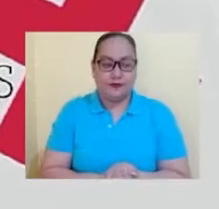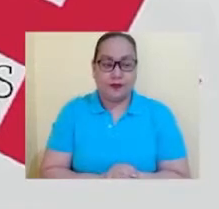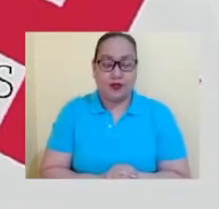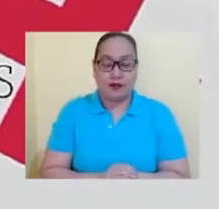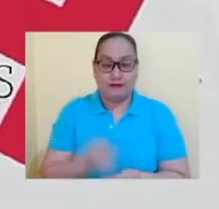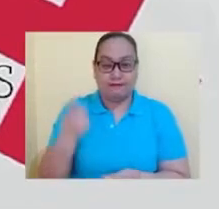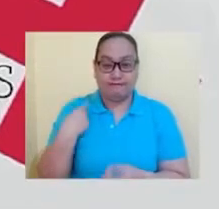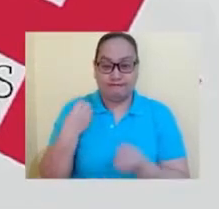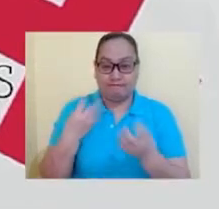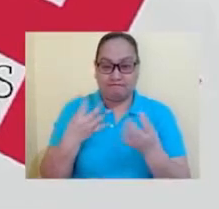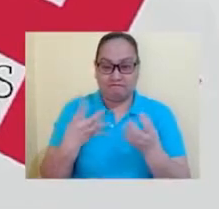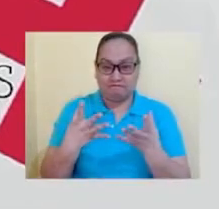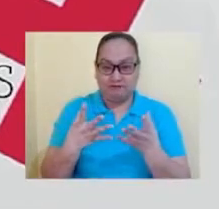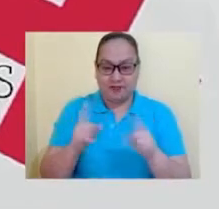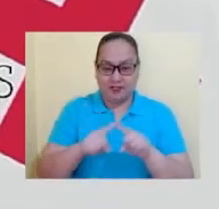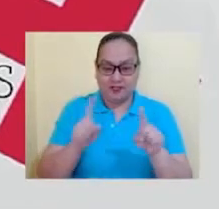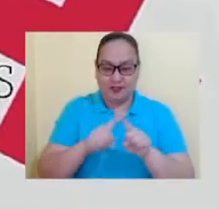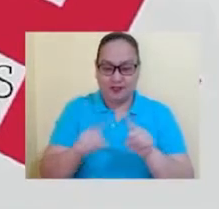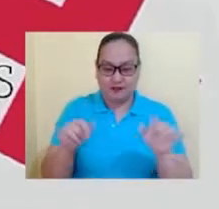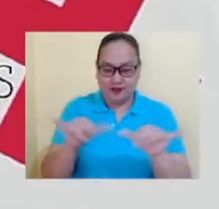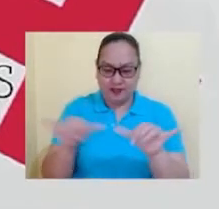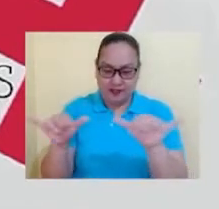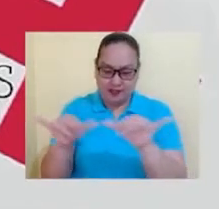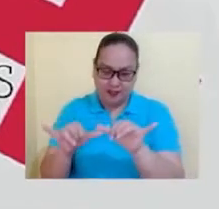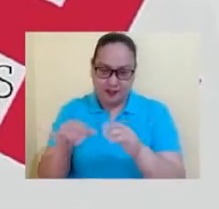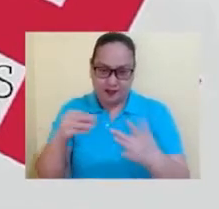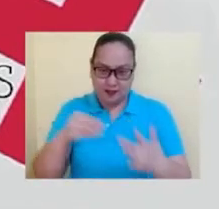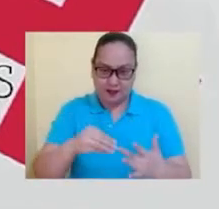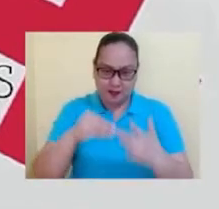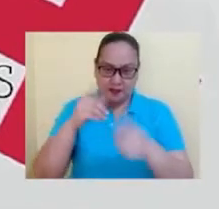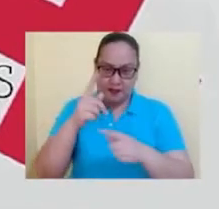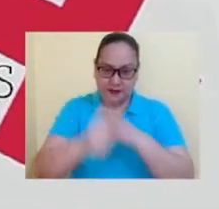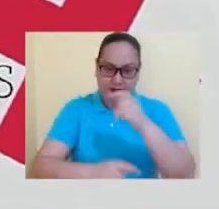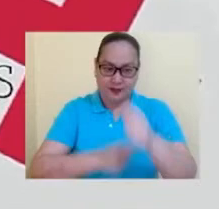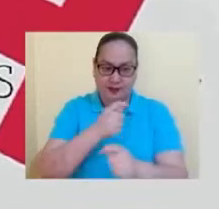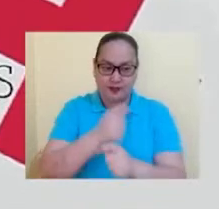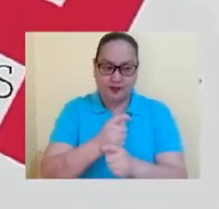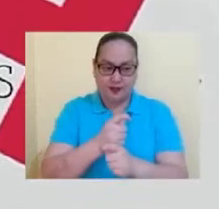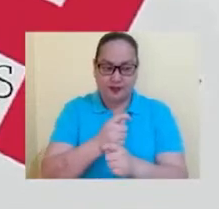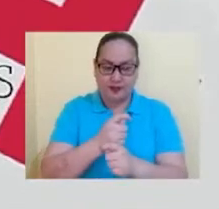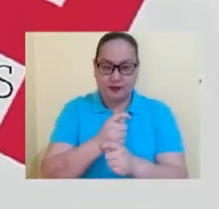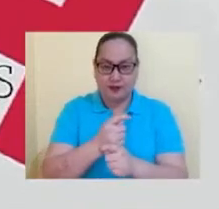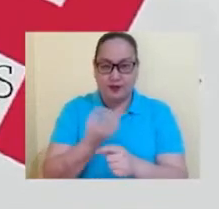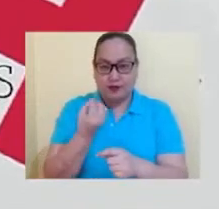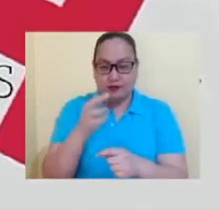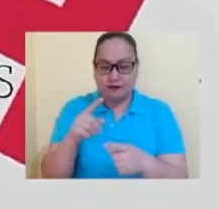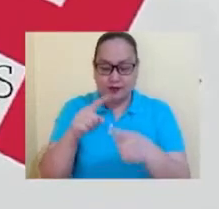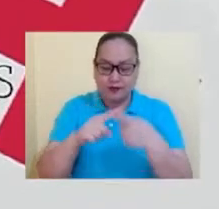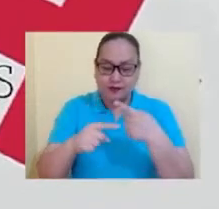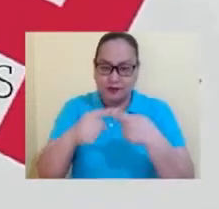They come in many different sizes, including specific types for placement of fingertips.